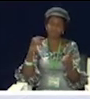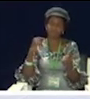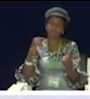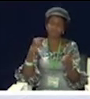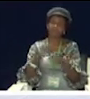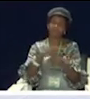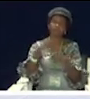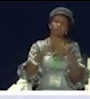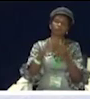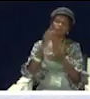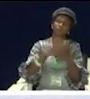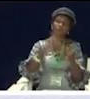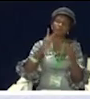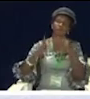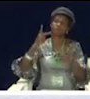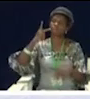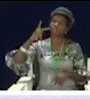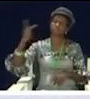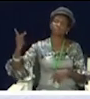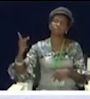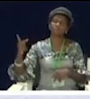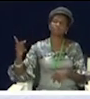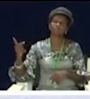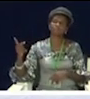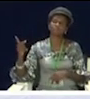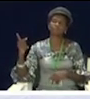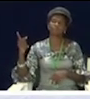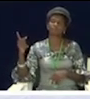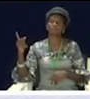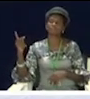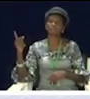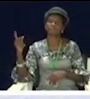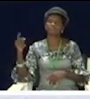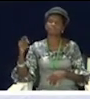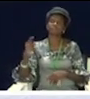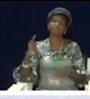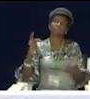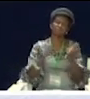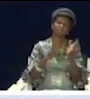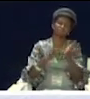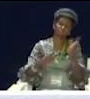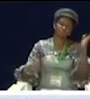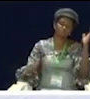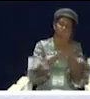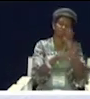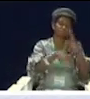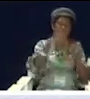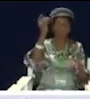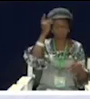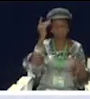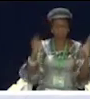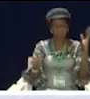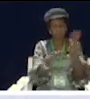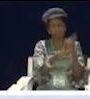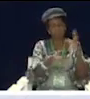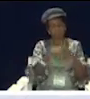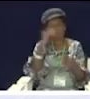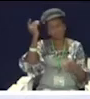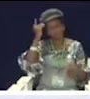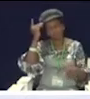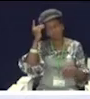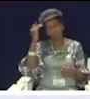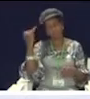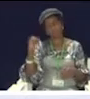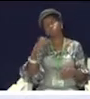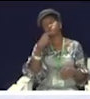when some people saw Paul casting out demons by sending his handkerchiefs, they